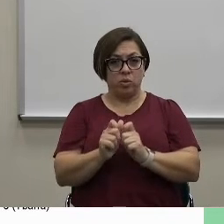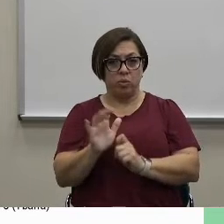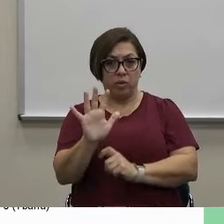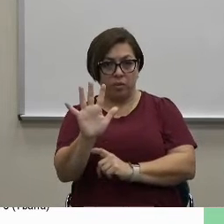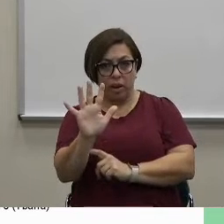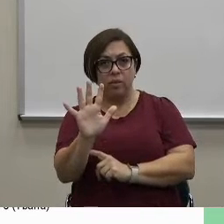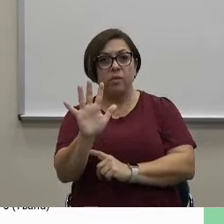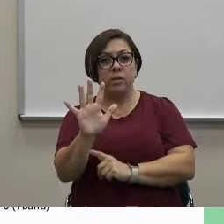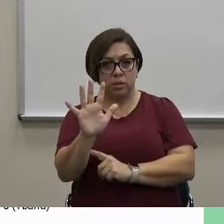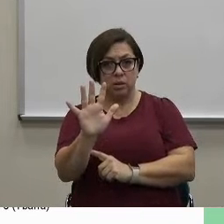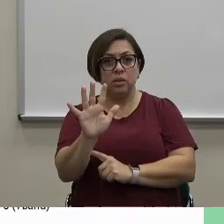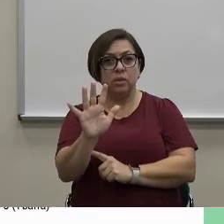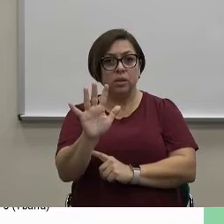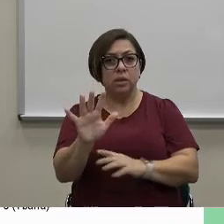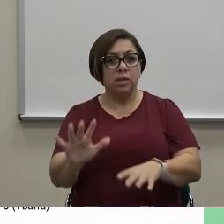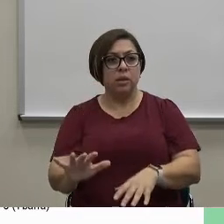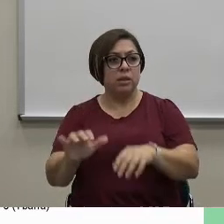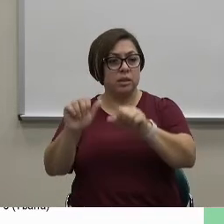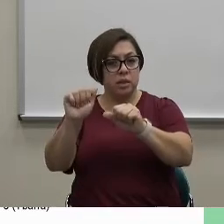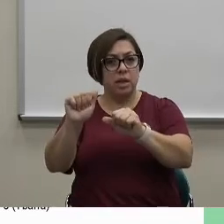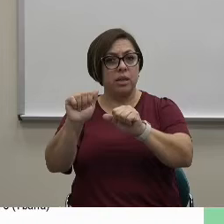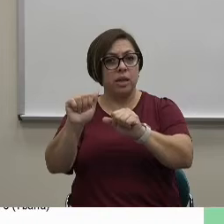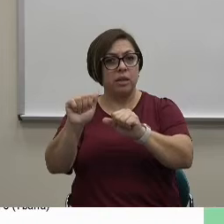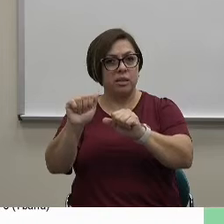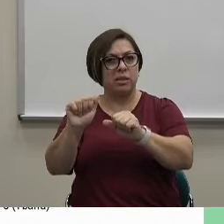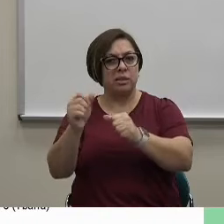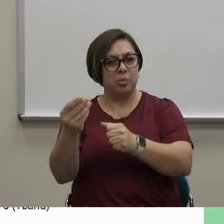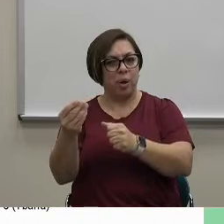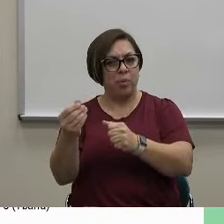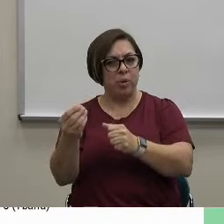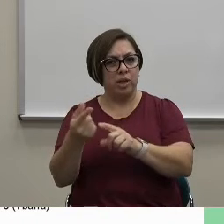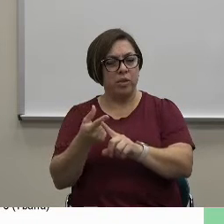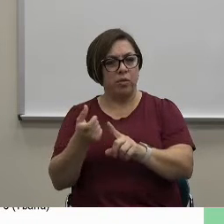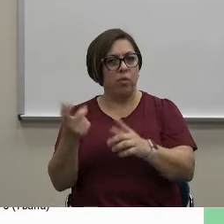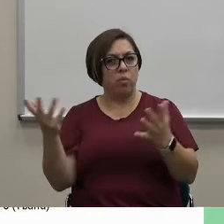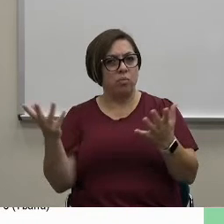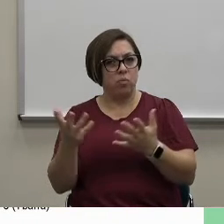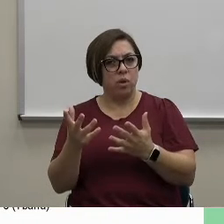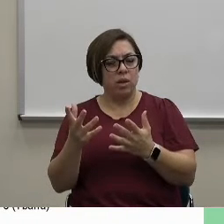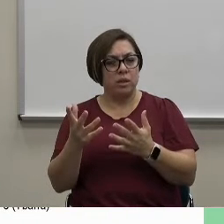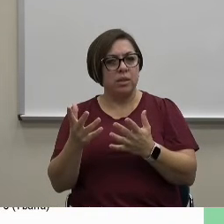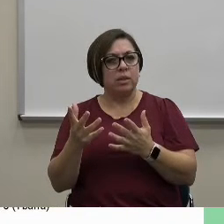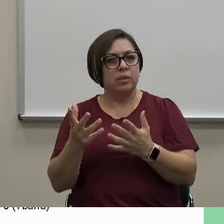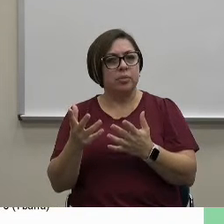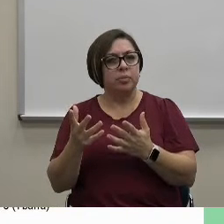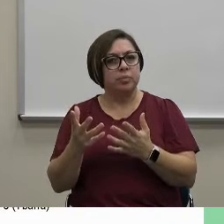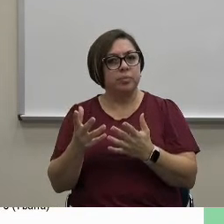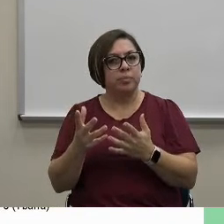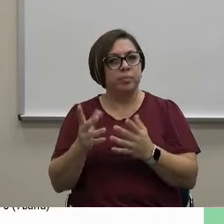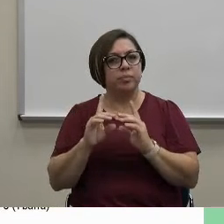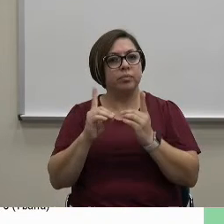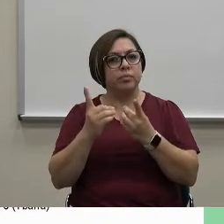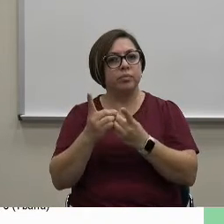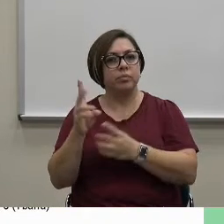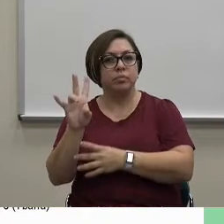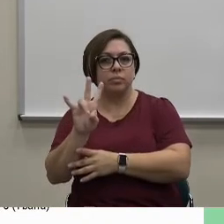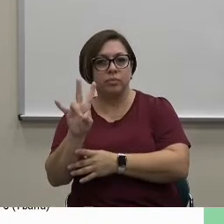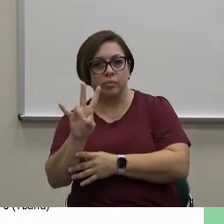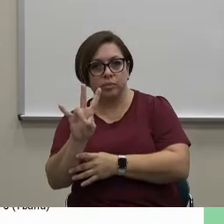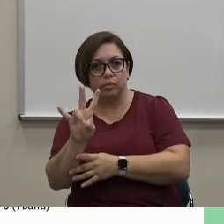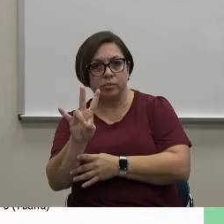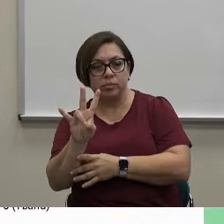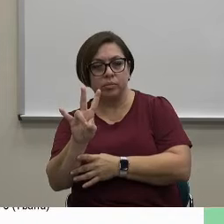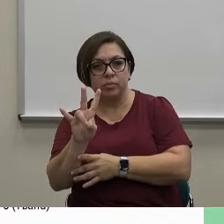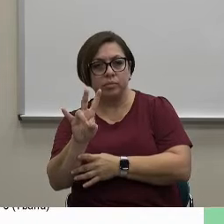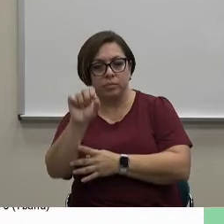and then it has also taken in a pretty significant piece of population and territory from District 7 there on